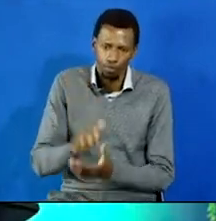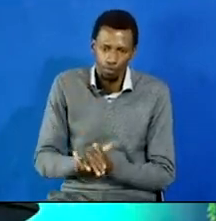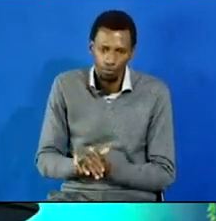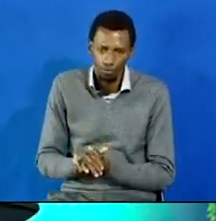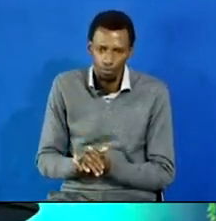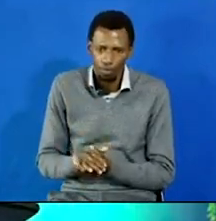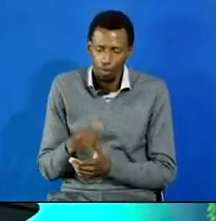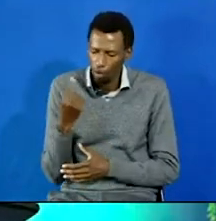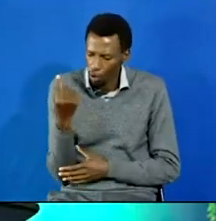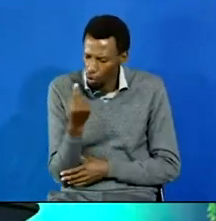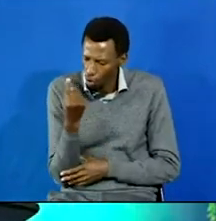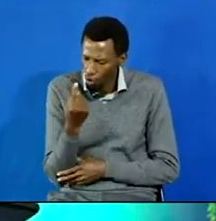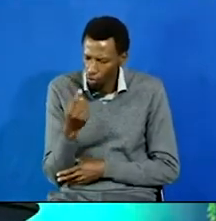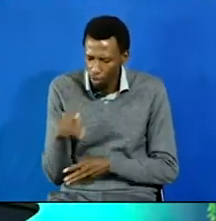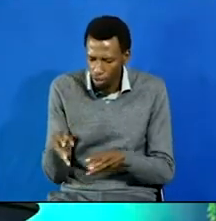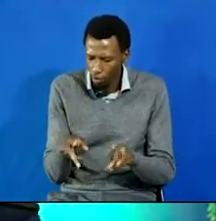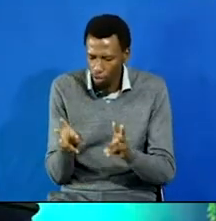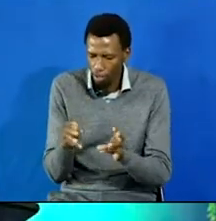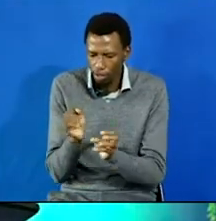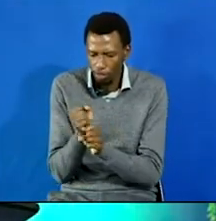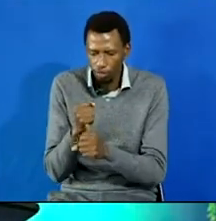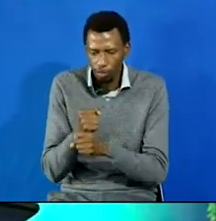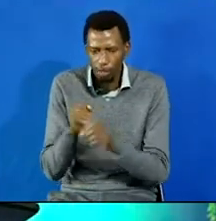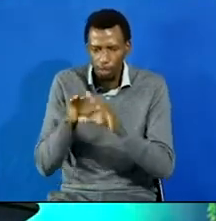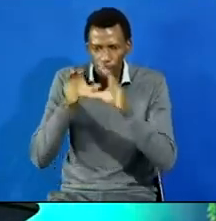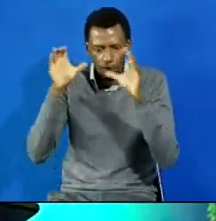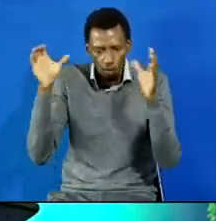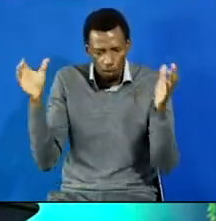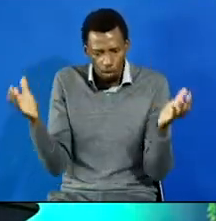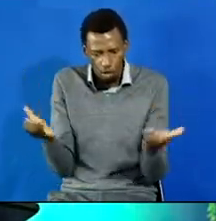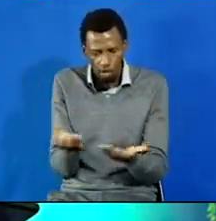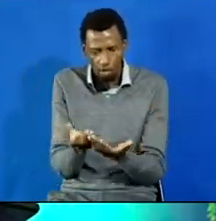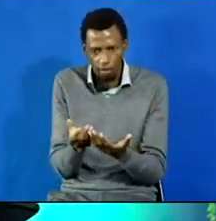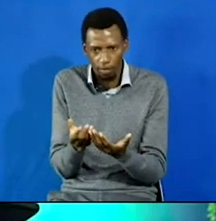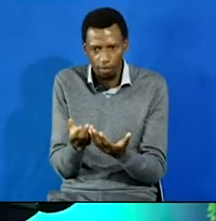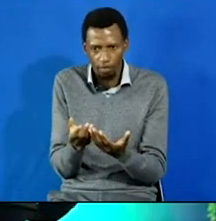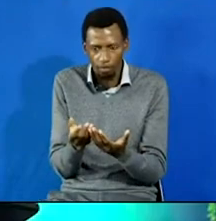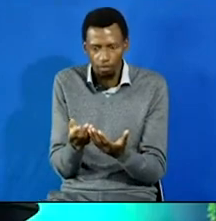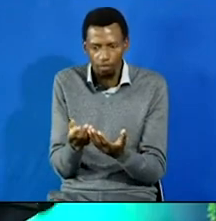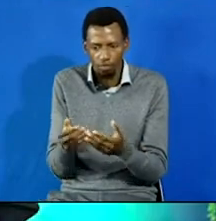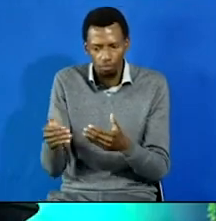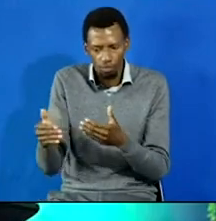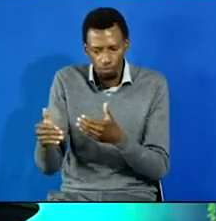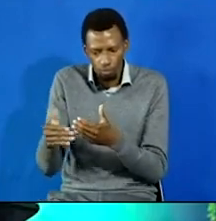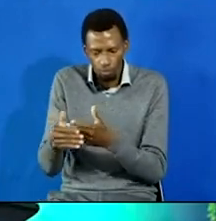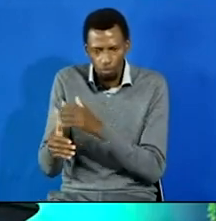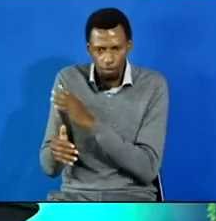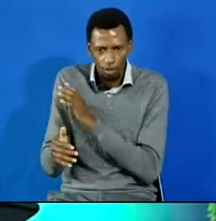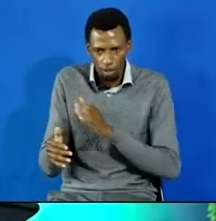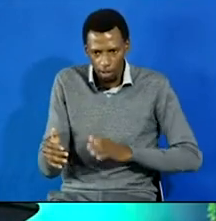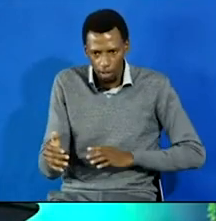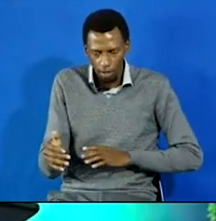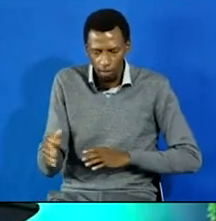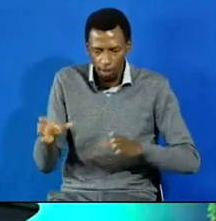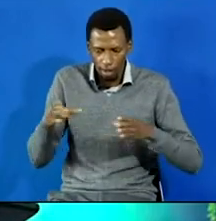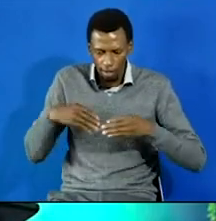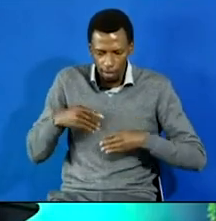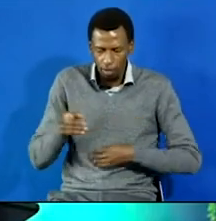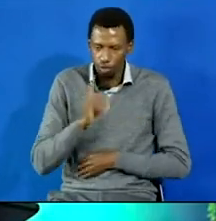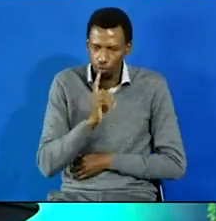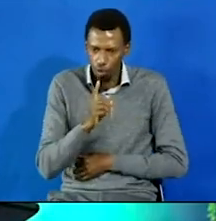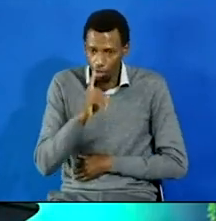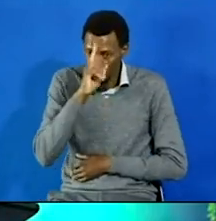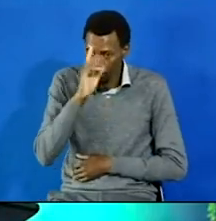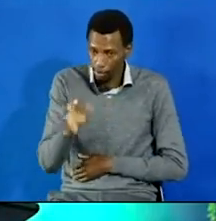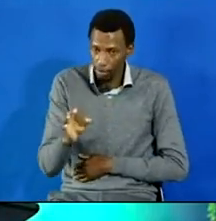The only way to make the world come to Christ and see that warning and take it seriously, it's when